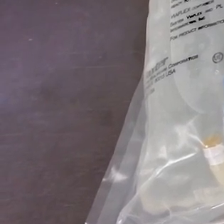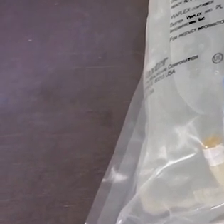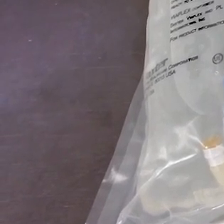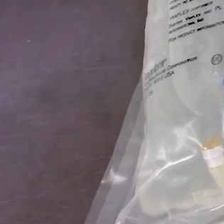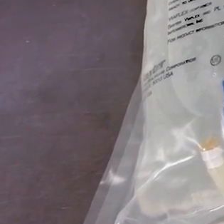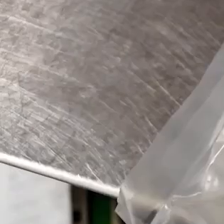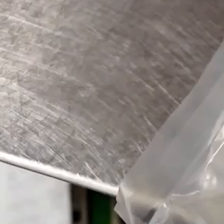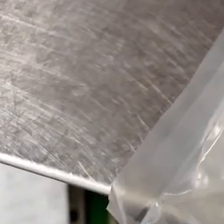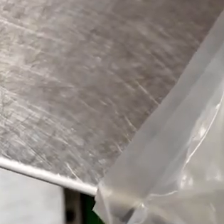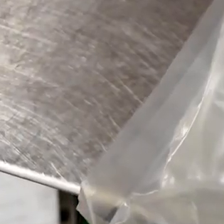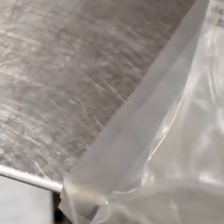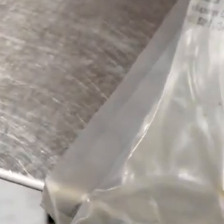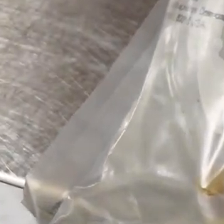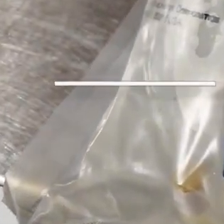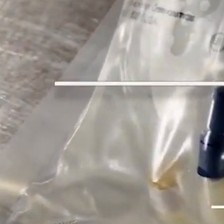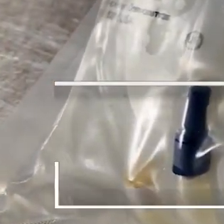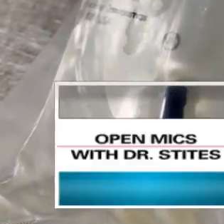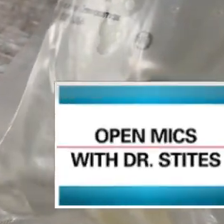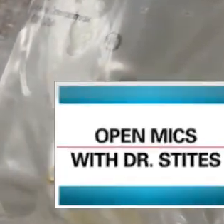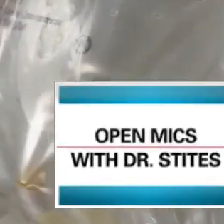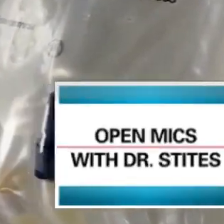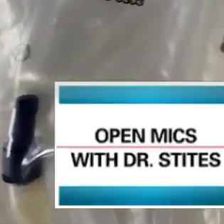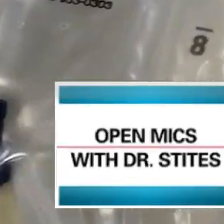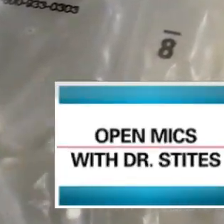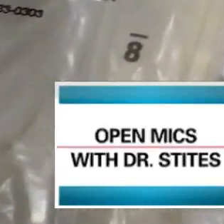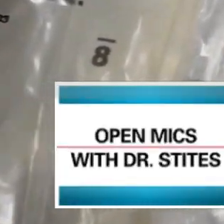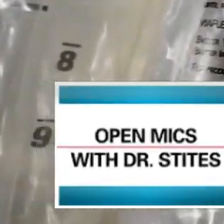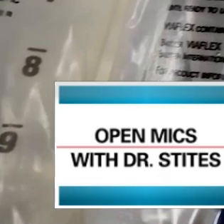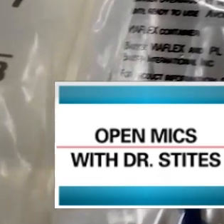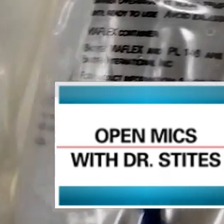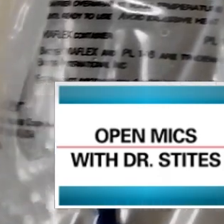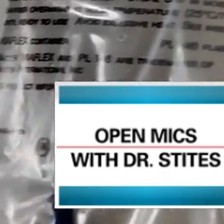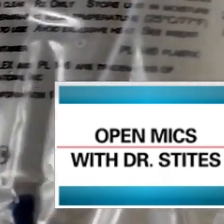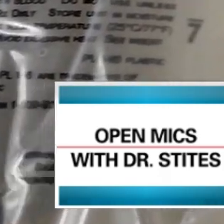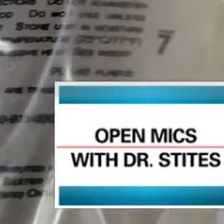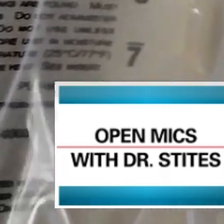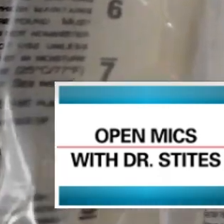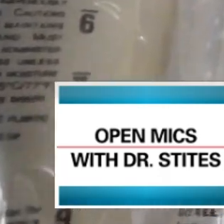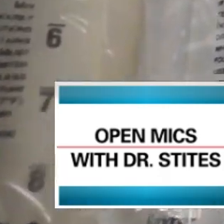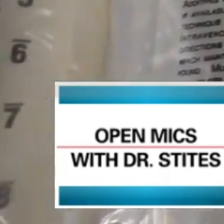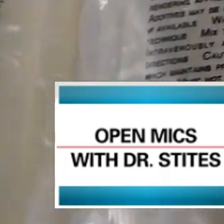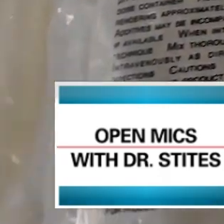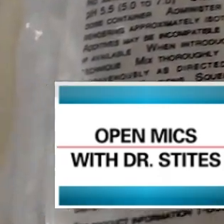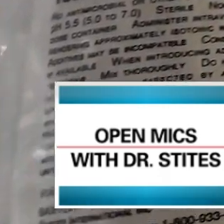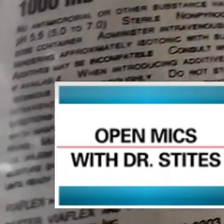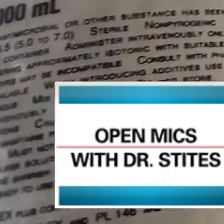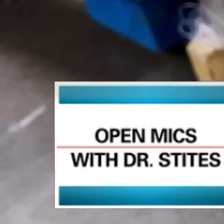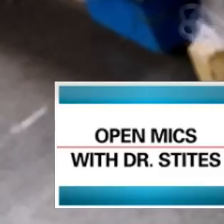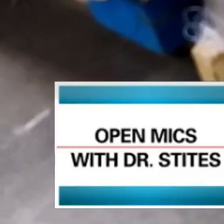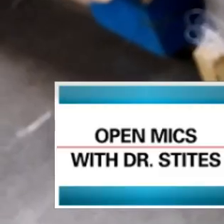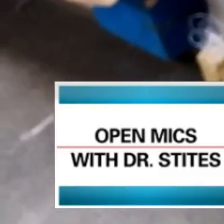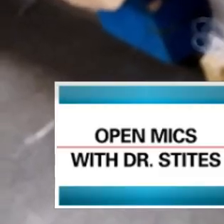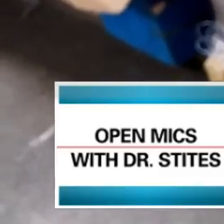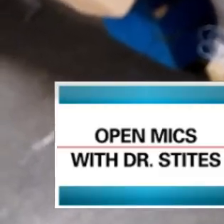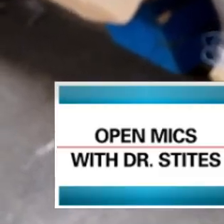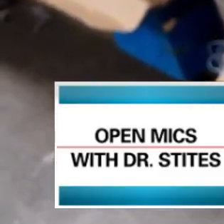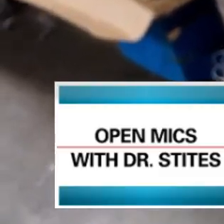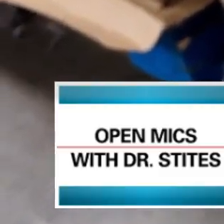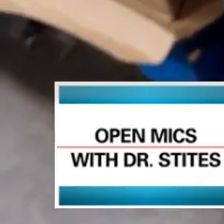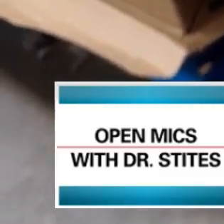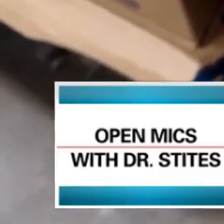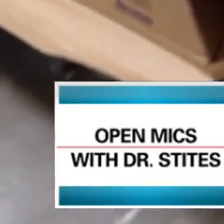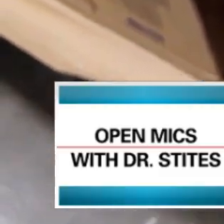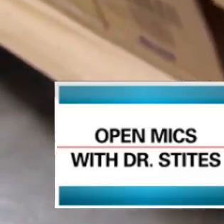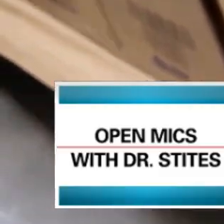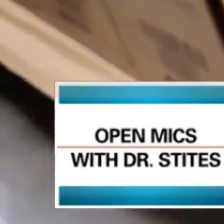the devastation from that hurricane as death and damage tolls rise. Now you can add hospitals everywhere,